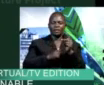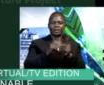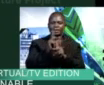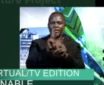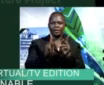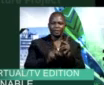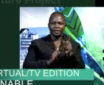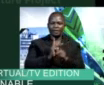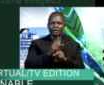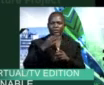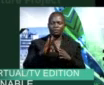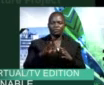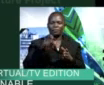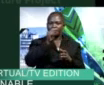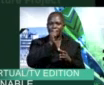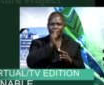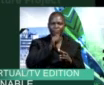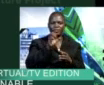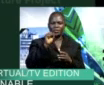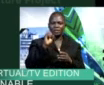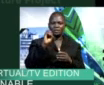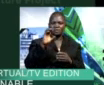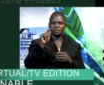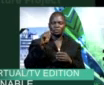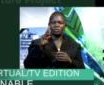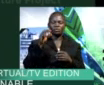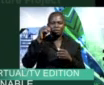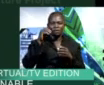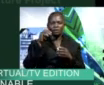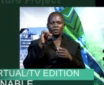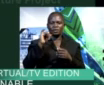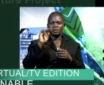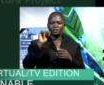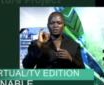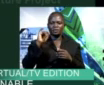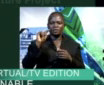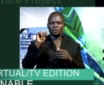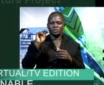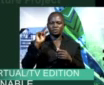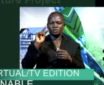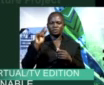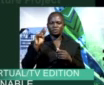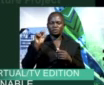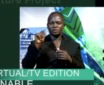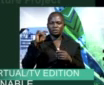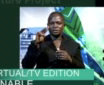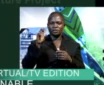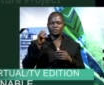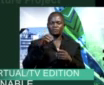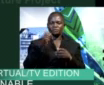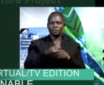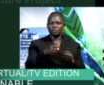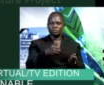financing, or what kind of private investments, or kind of public sector initiatives can